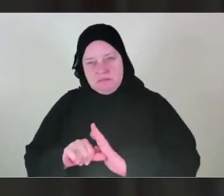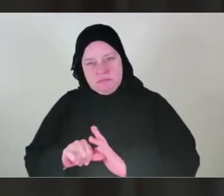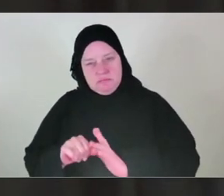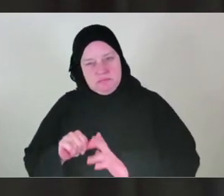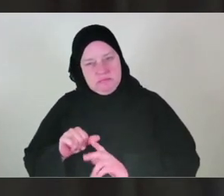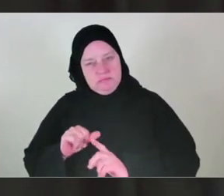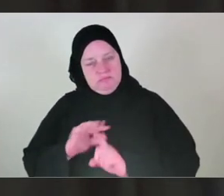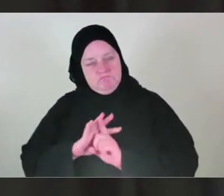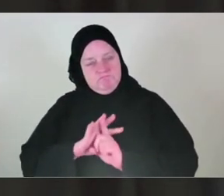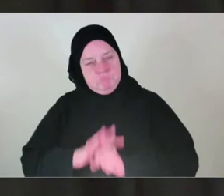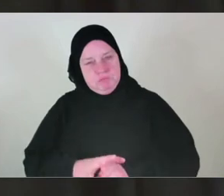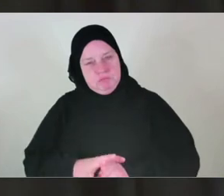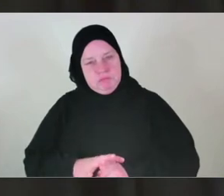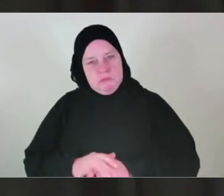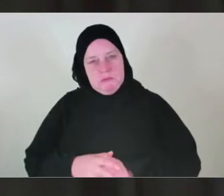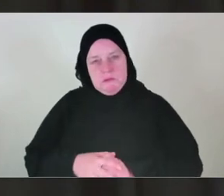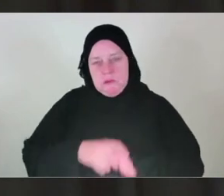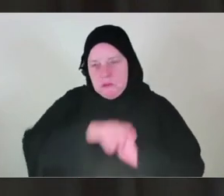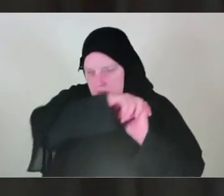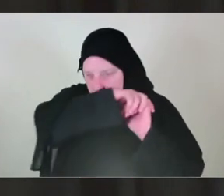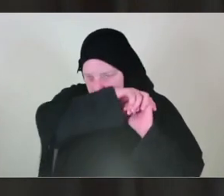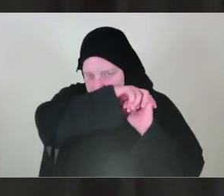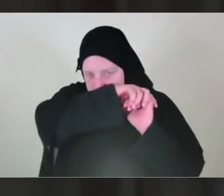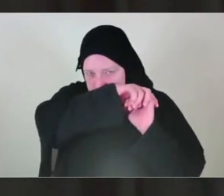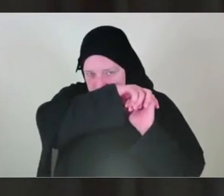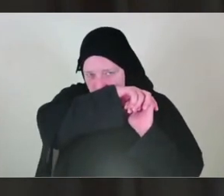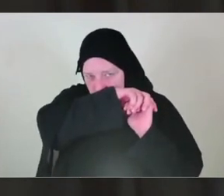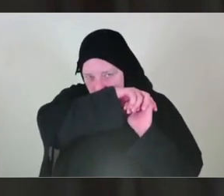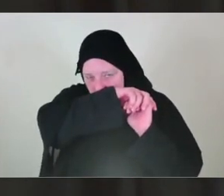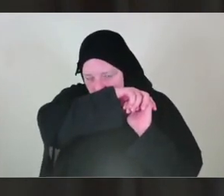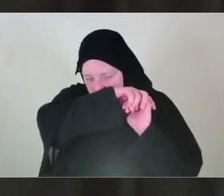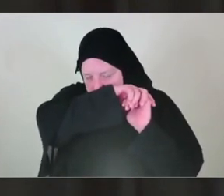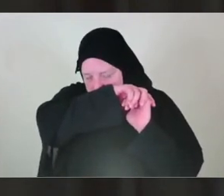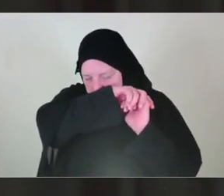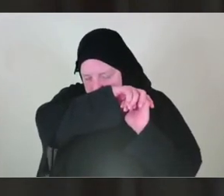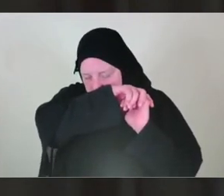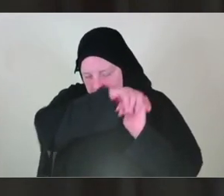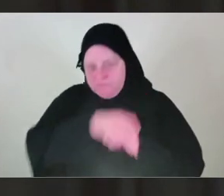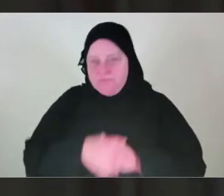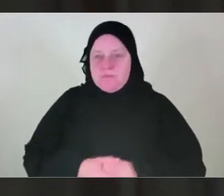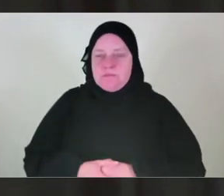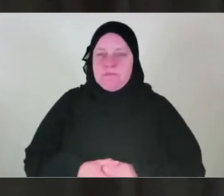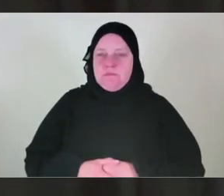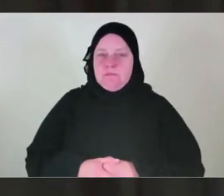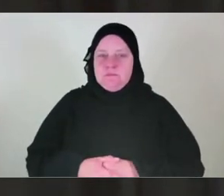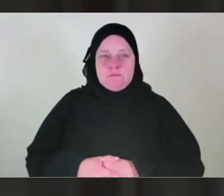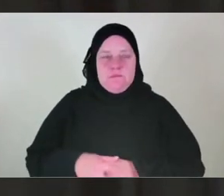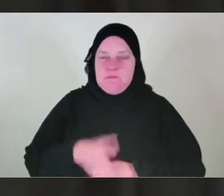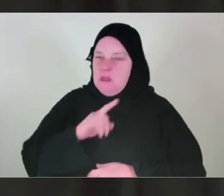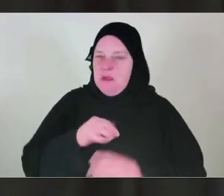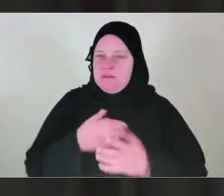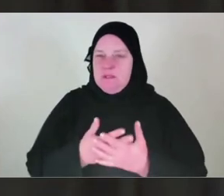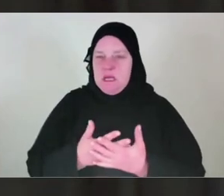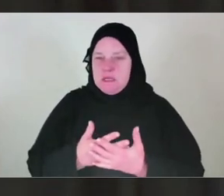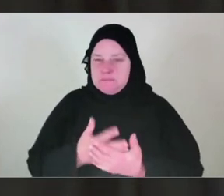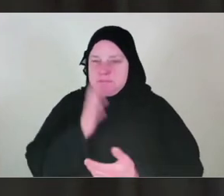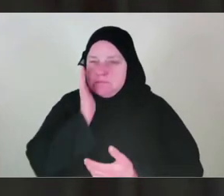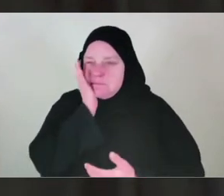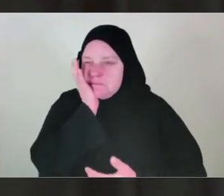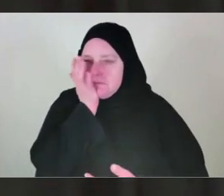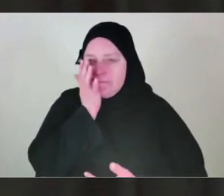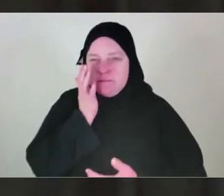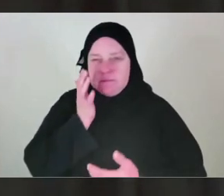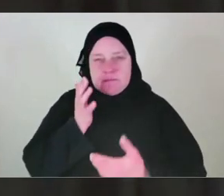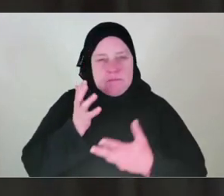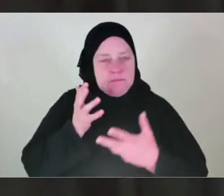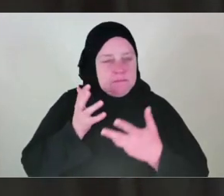We're not saying they were the worst of God's creation. They are worse than them. But they were the most brutal. It's like, for example, I